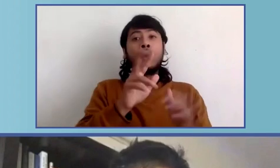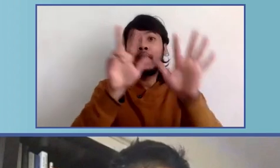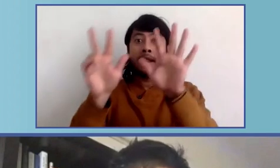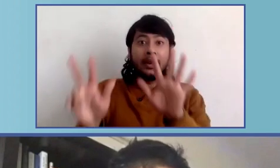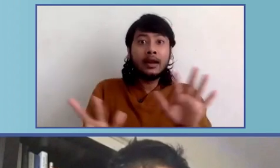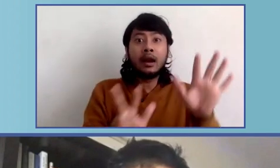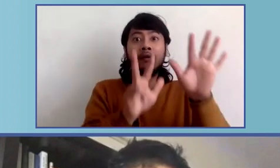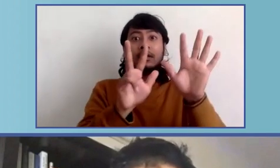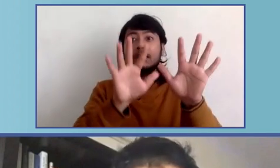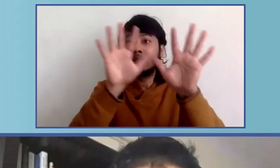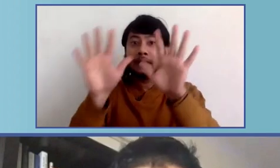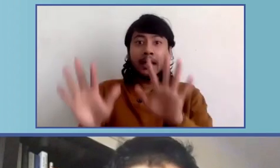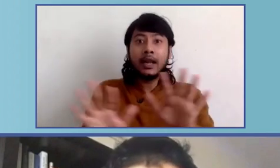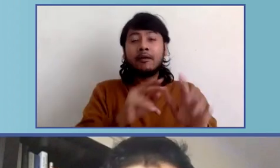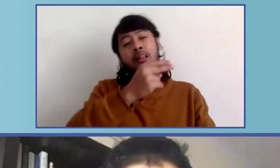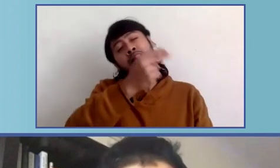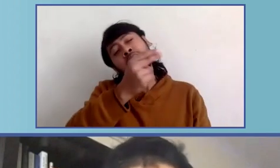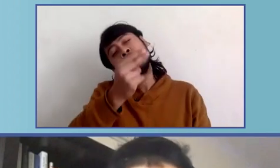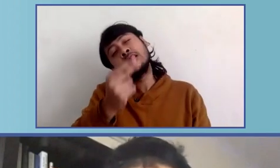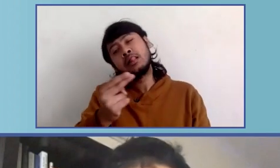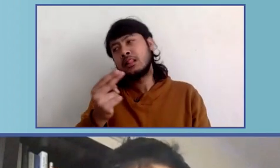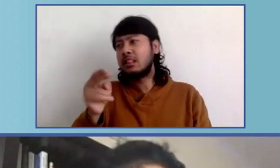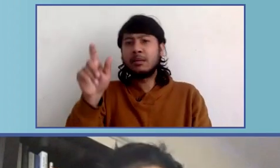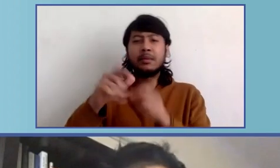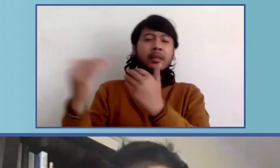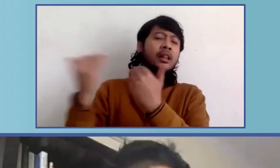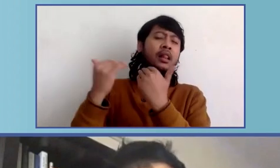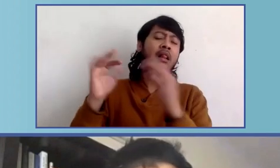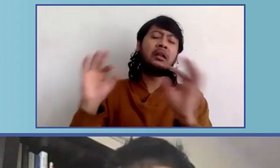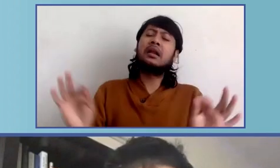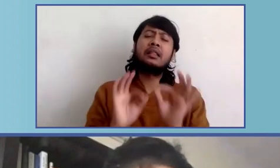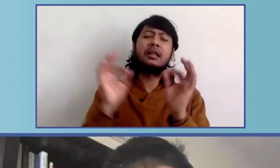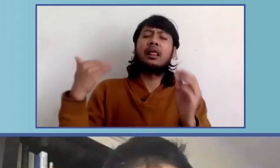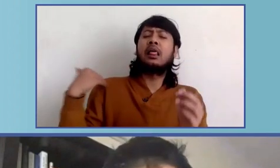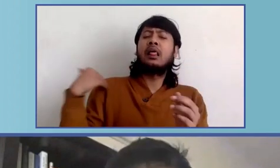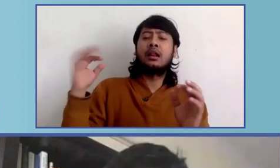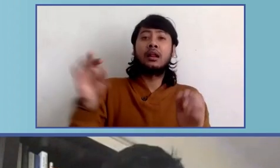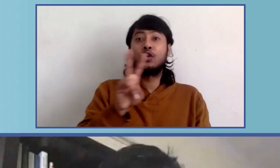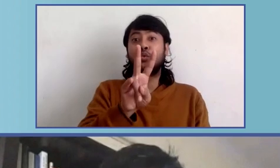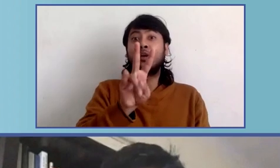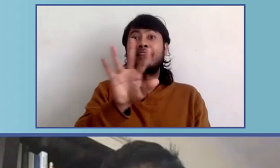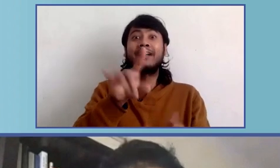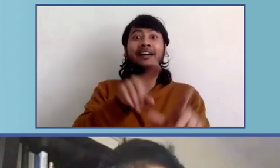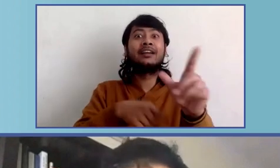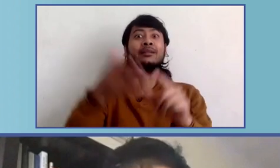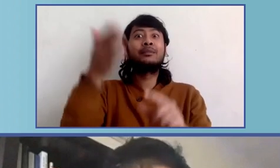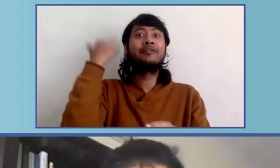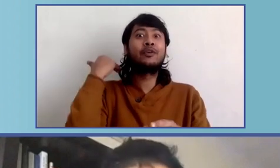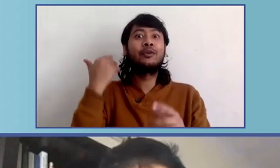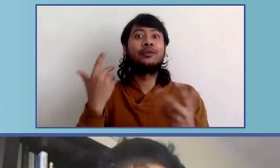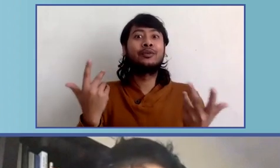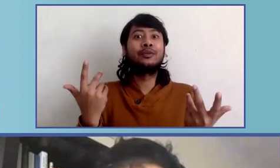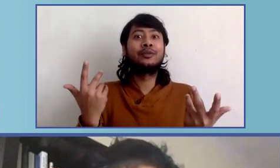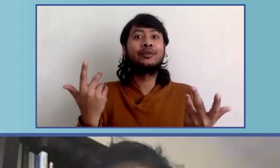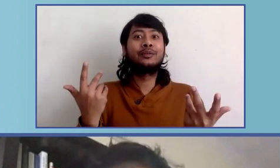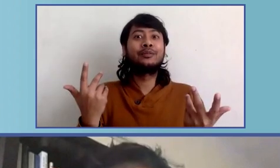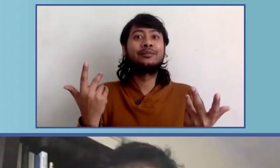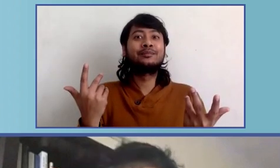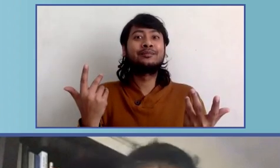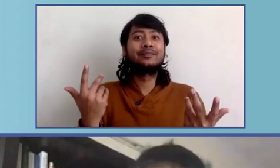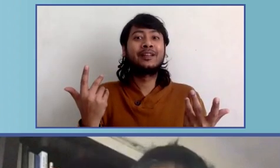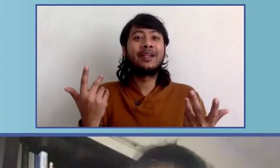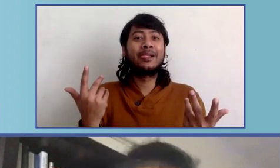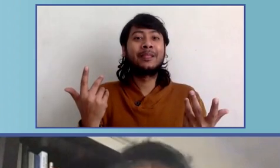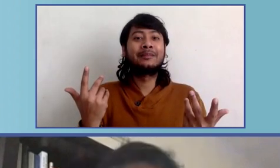Like, we didn't have any disturbance at that point of time. I'm talking about 25 years ago, right? That time, no mobile, the main disturbance thing.